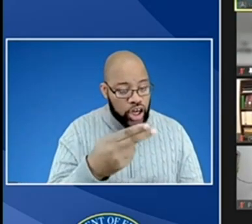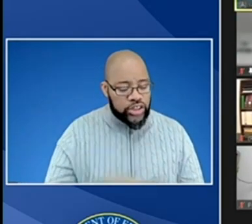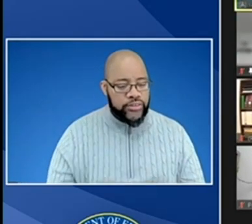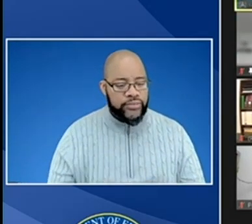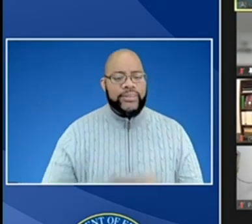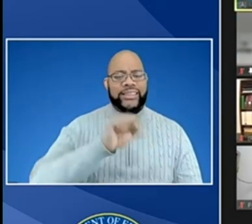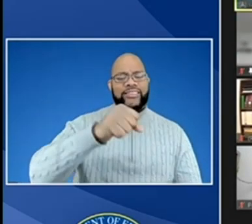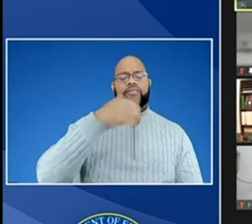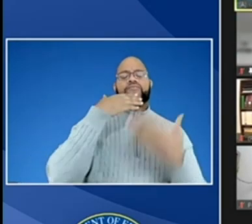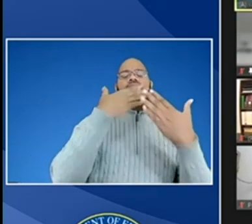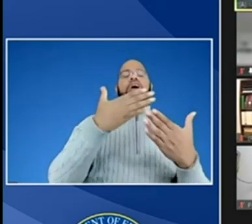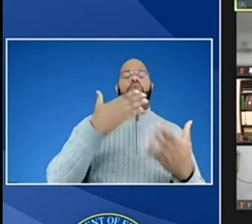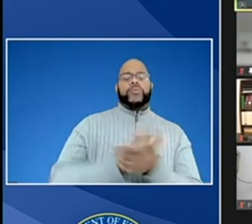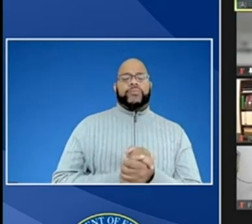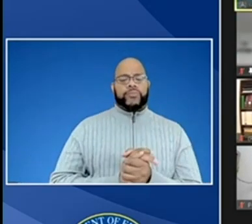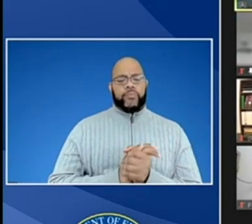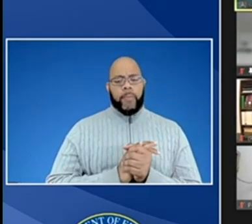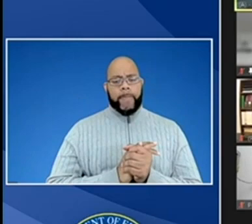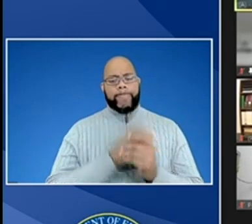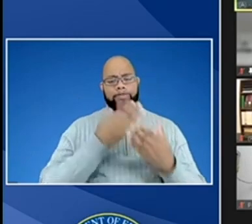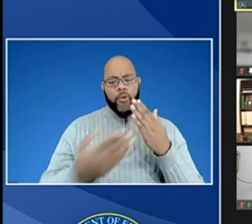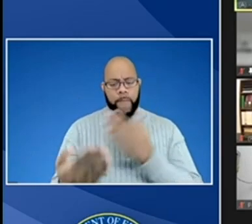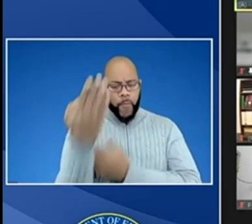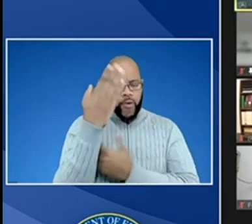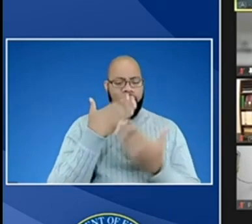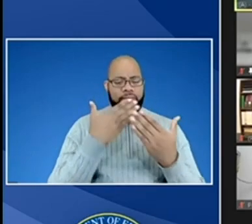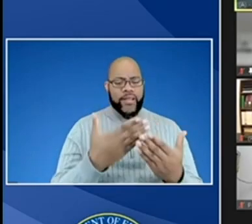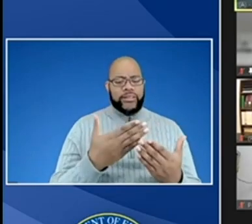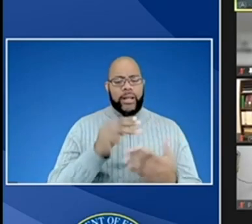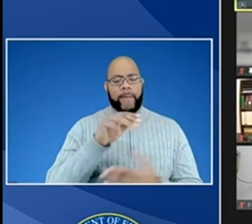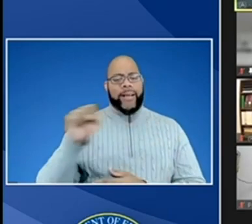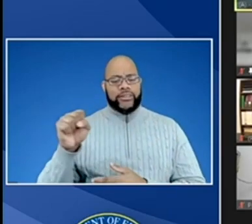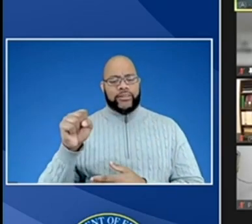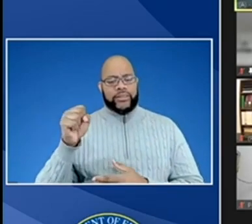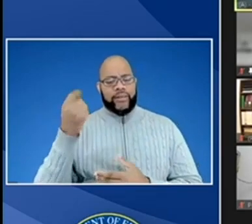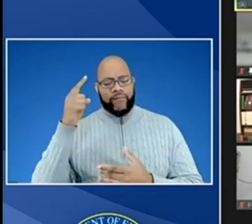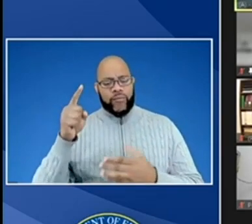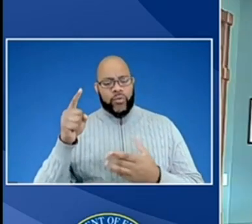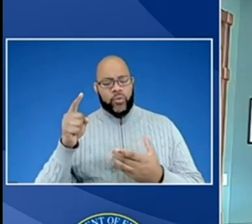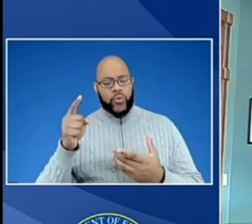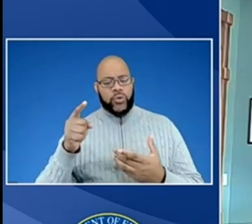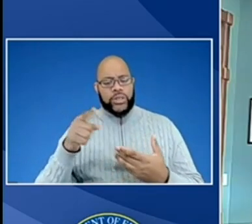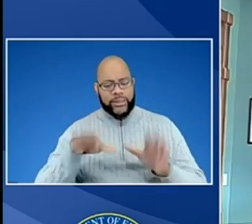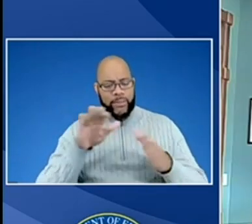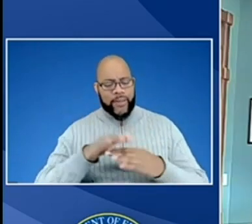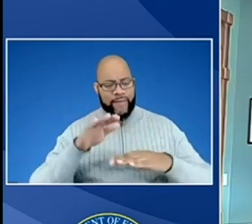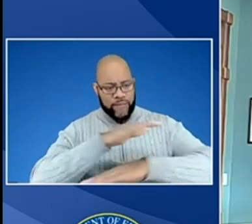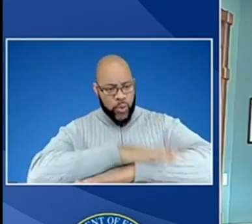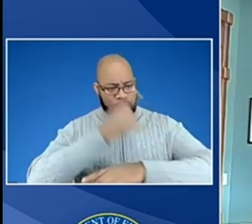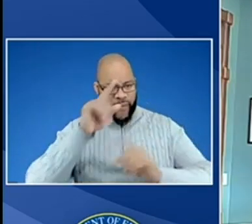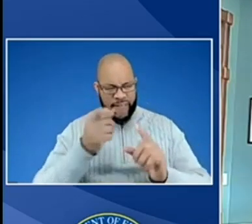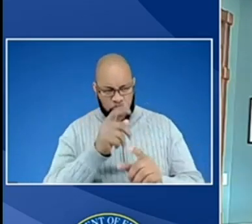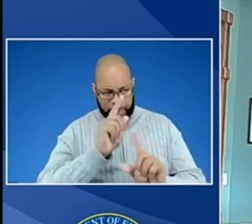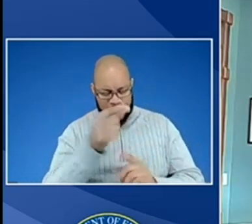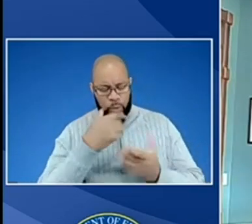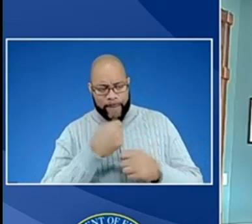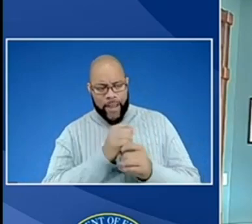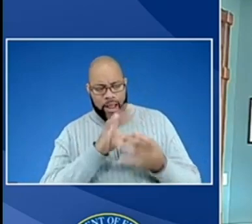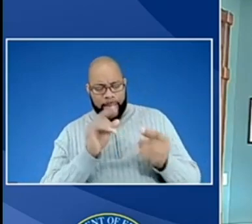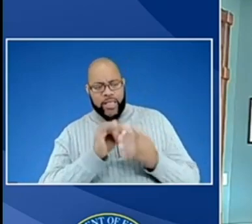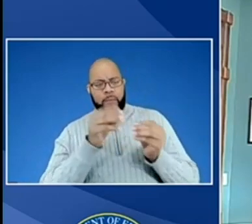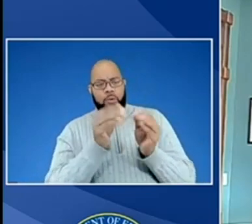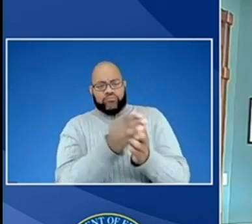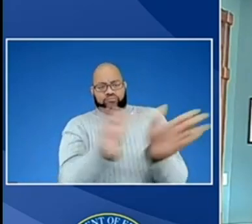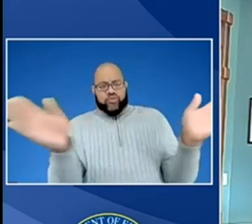Yes, thank you. Good morning. Thanks, Massachusetts, for yielding the floor for just a few minutes. I want to make some comments that are a little bit broader